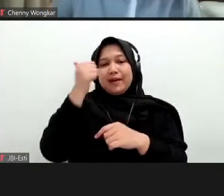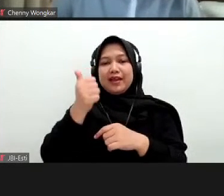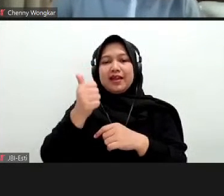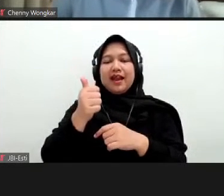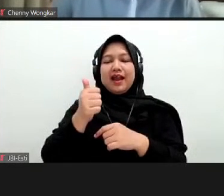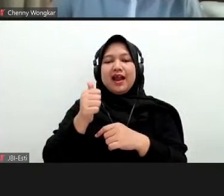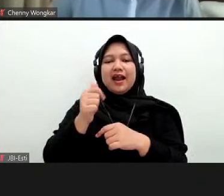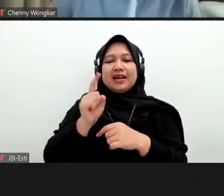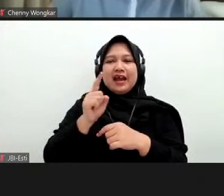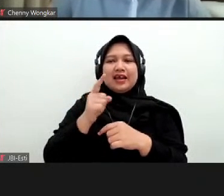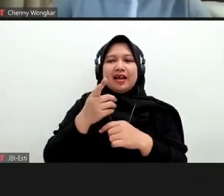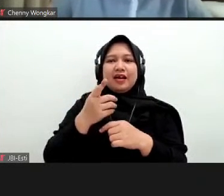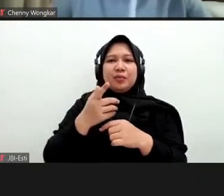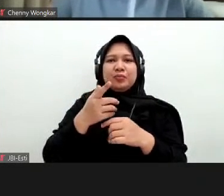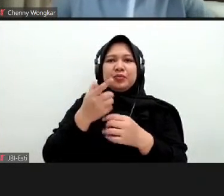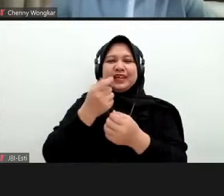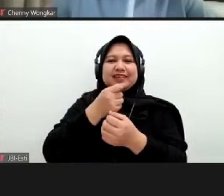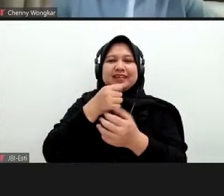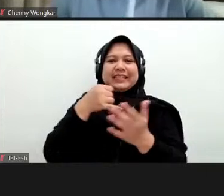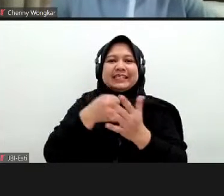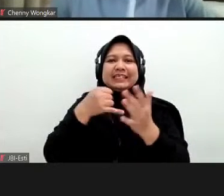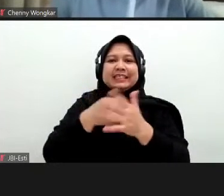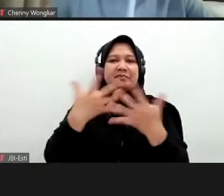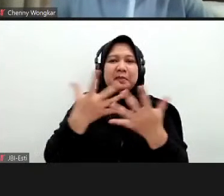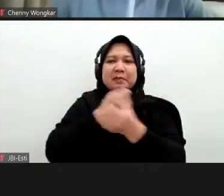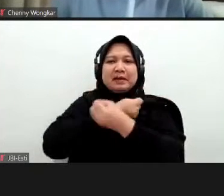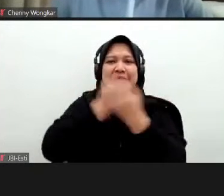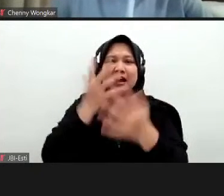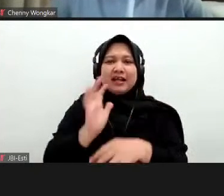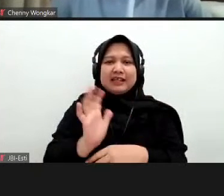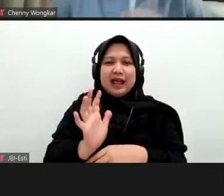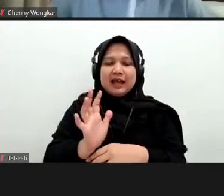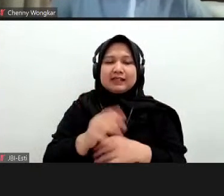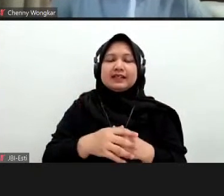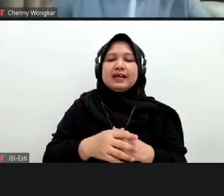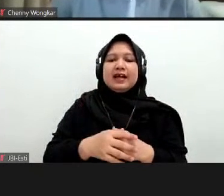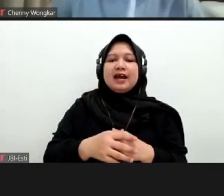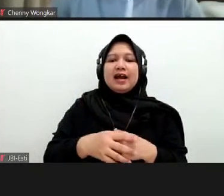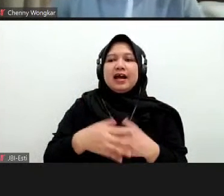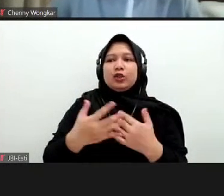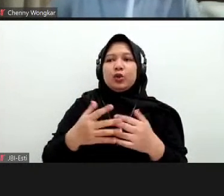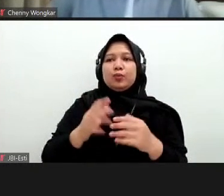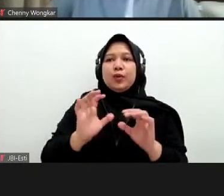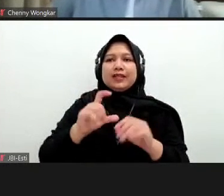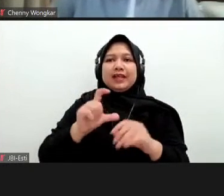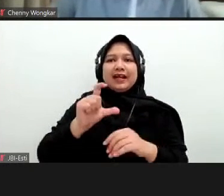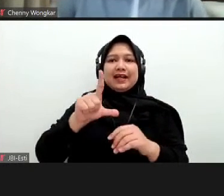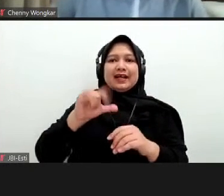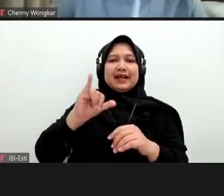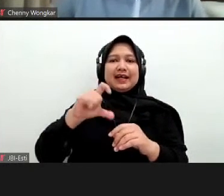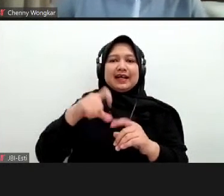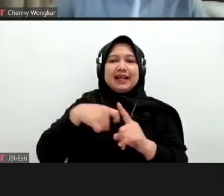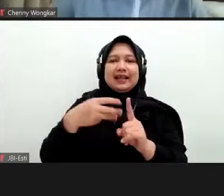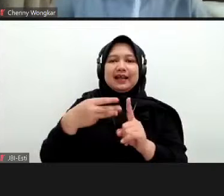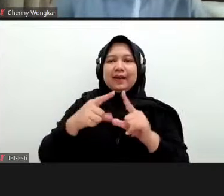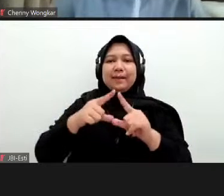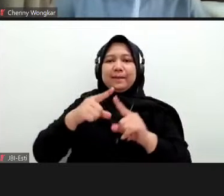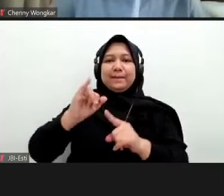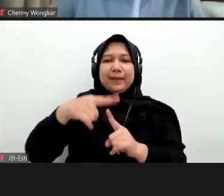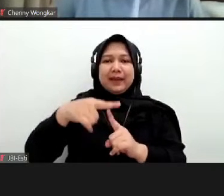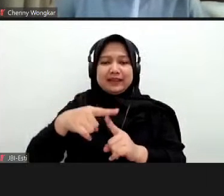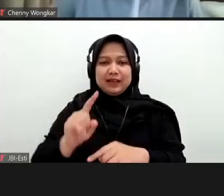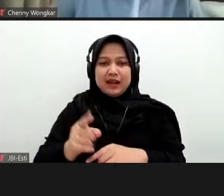Sometimes they are using the expert for journalism, for instance, and then they have the clickbait, for instance.